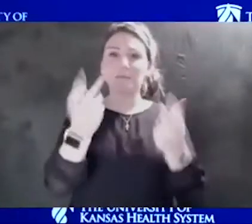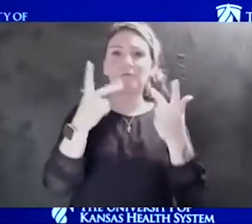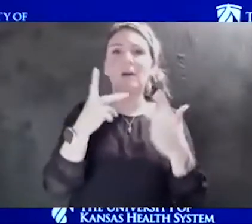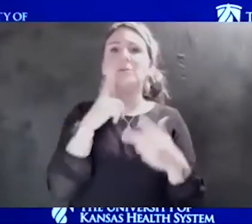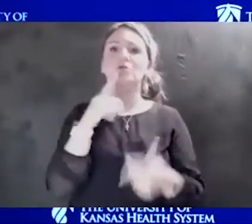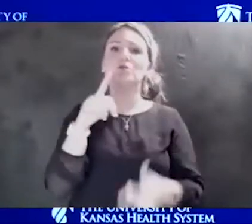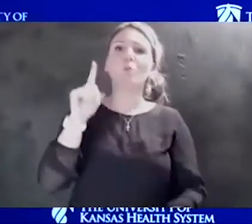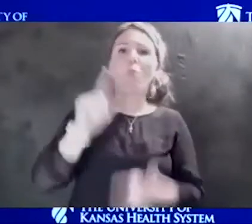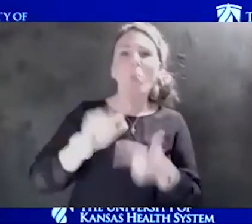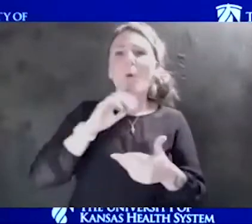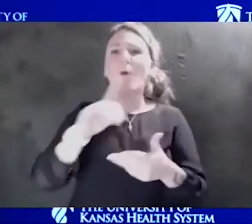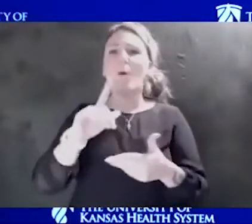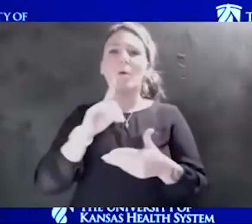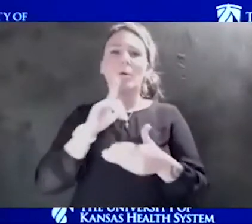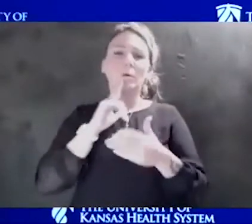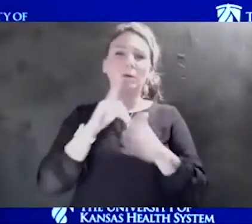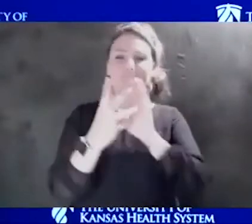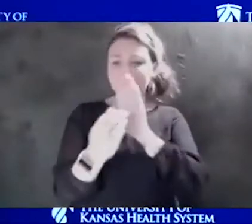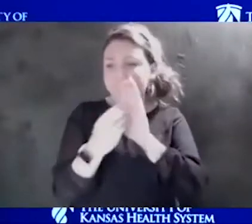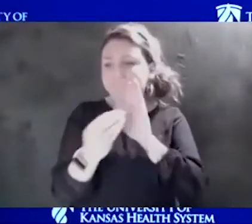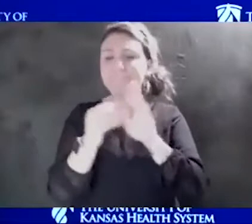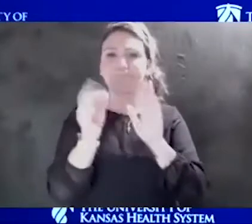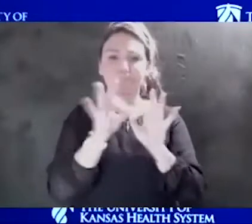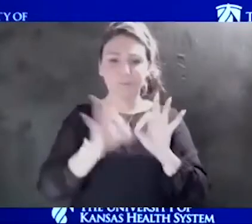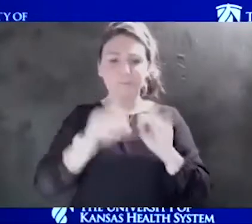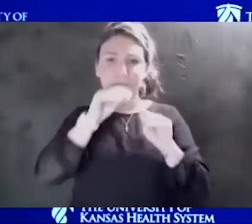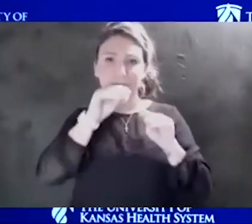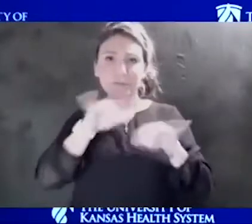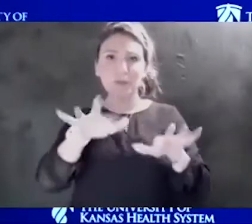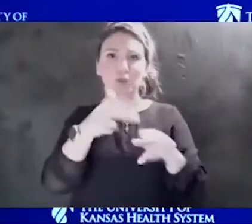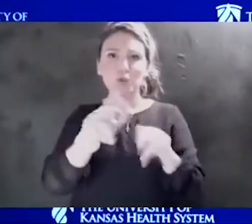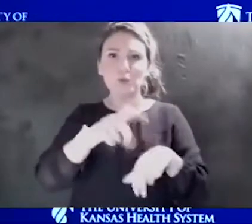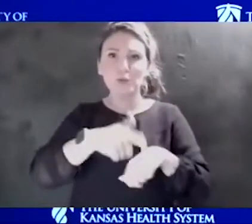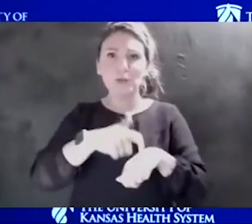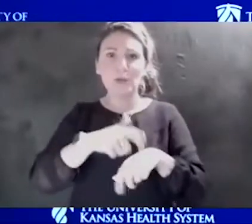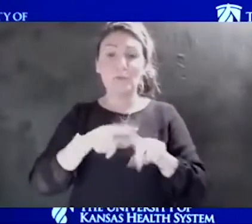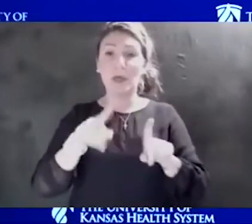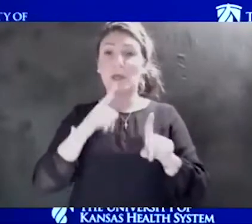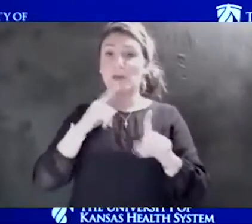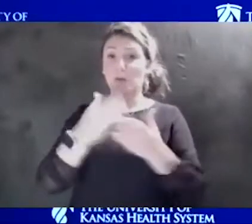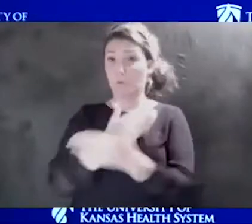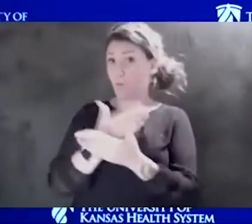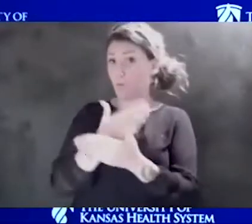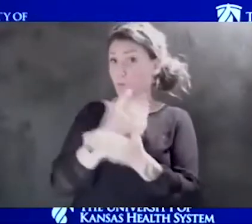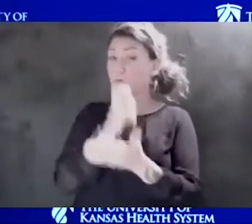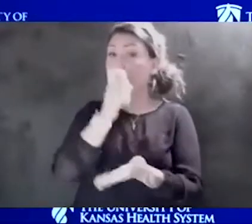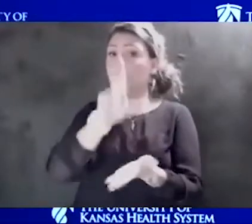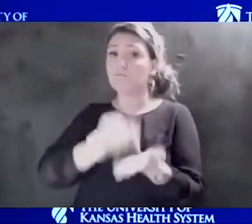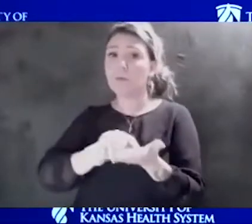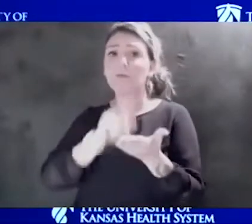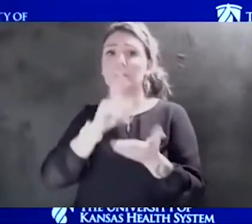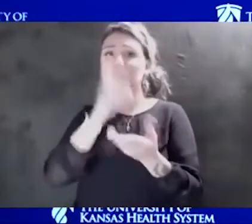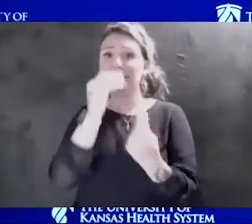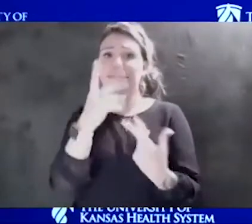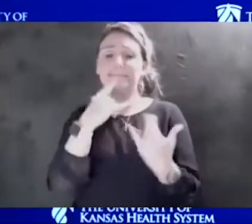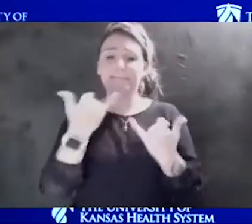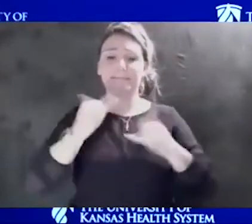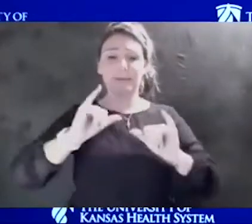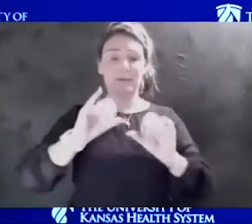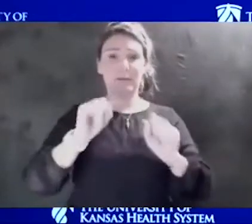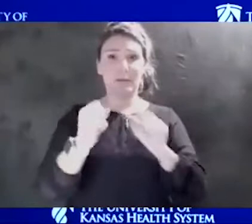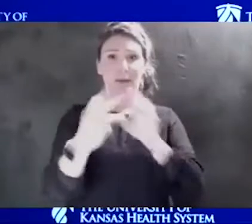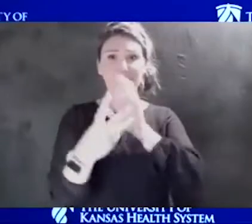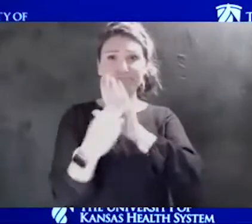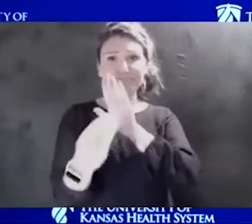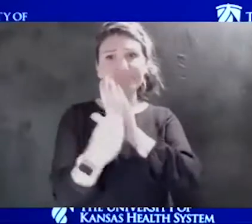amounts for a shorter amount of time. But apparently this new unpublished data does show that you can still replicate a significant